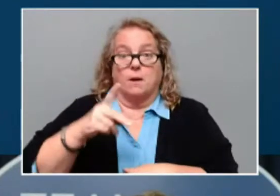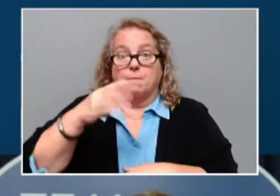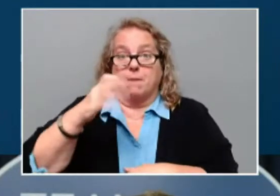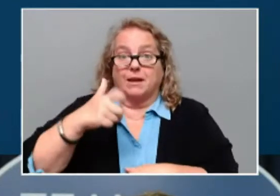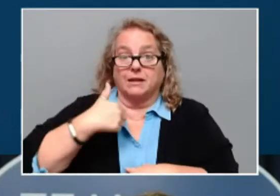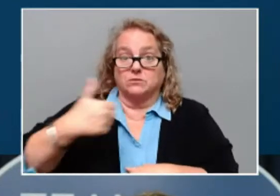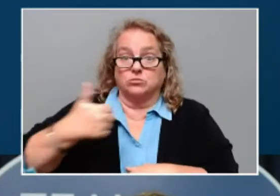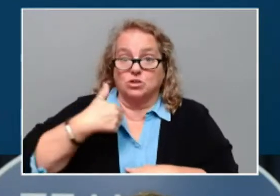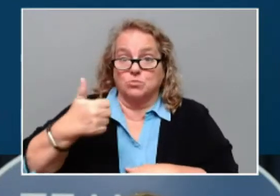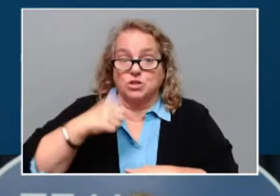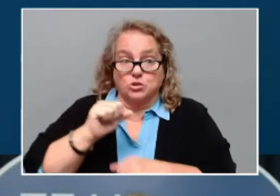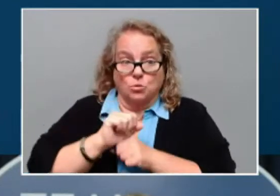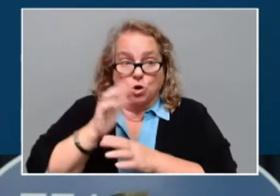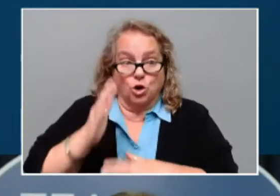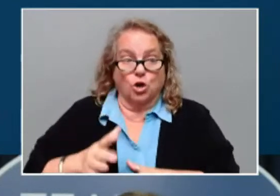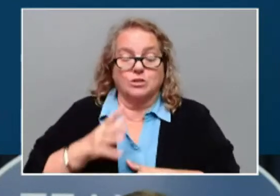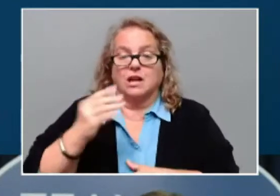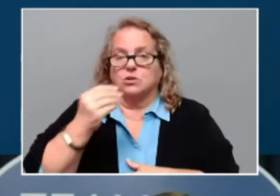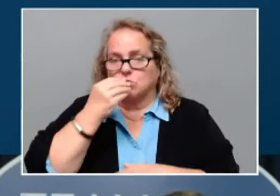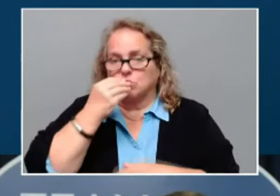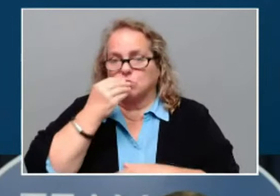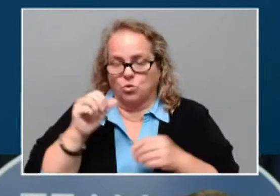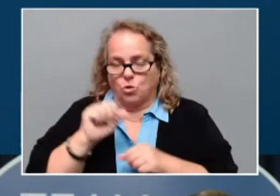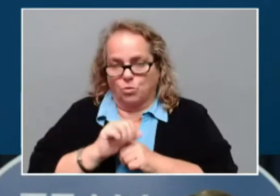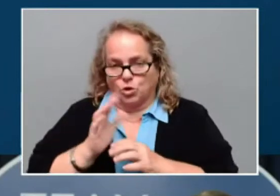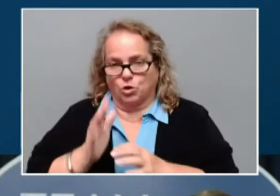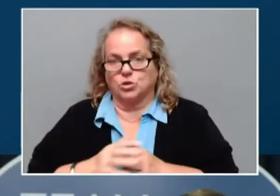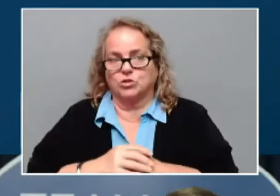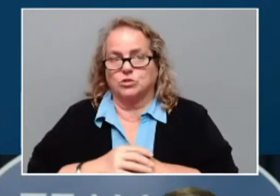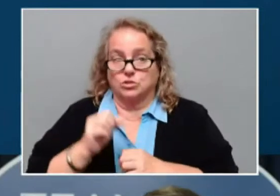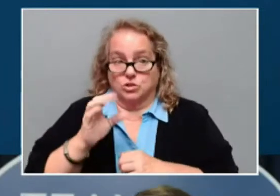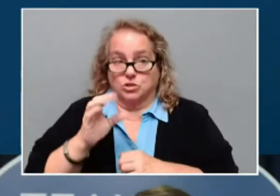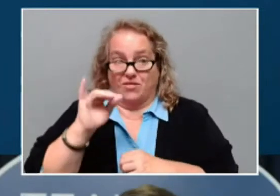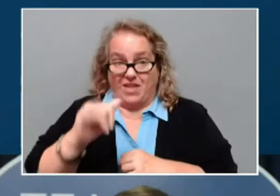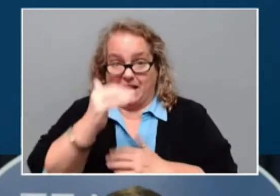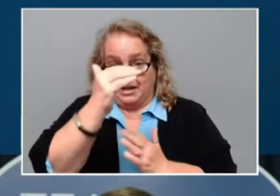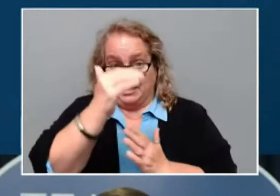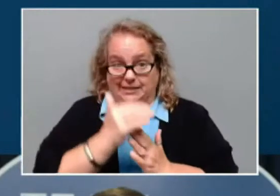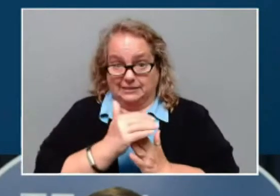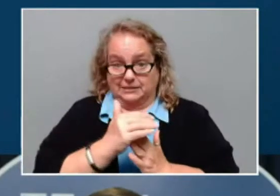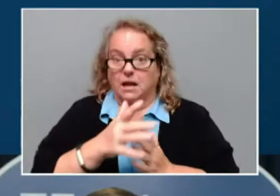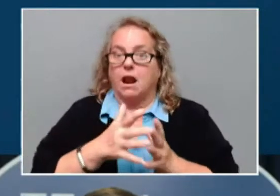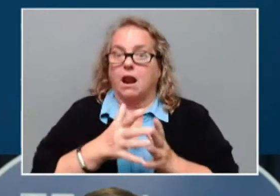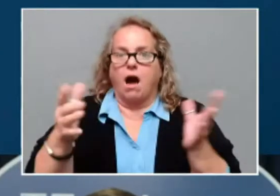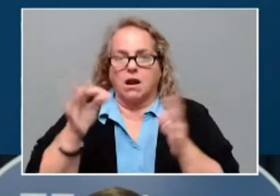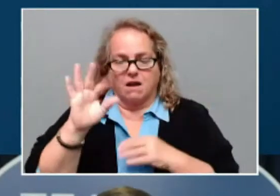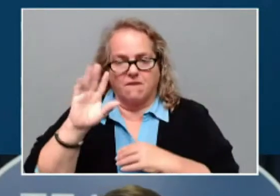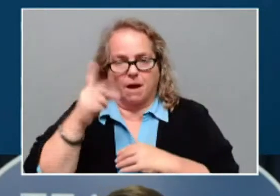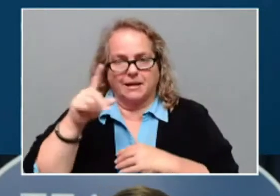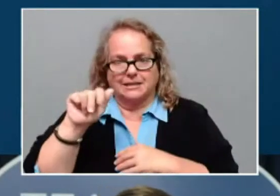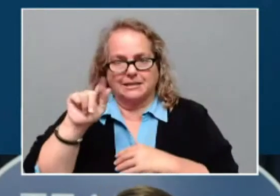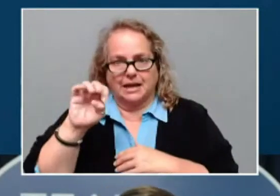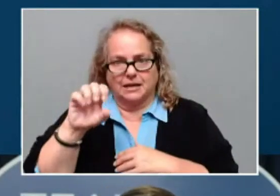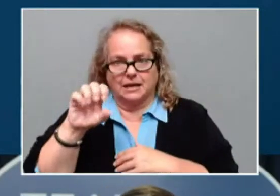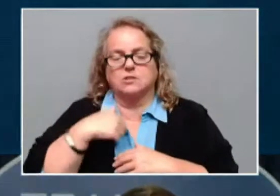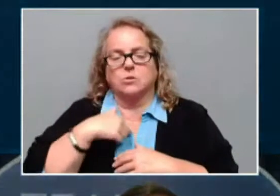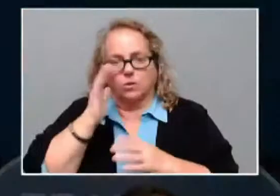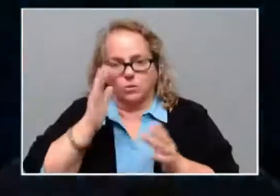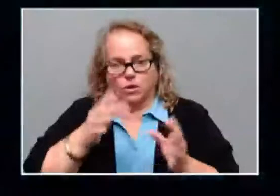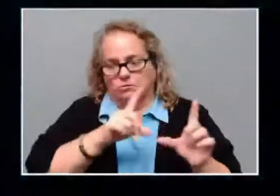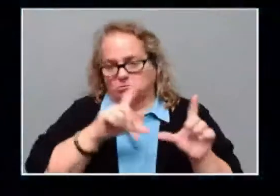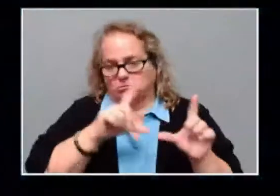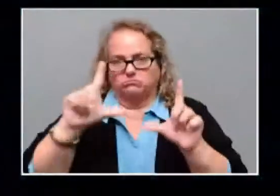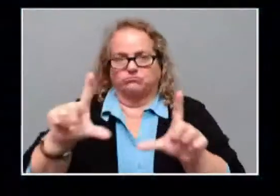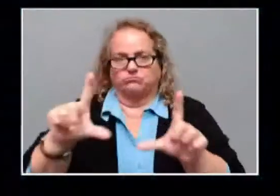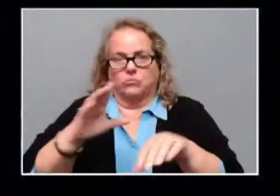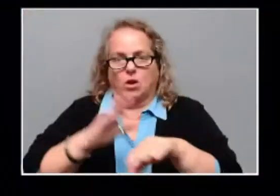to grocery store workers. So those are a lot of updates. We'll have all this up online. Just do